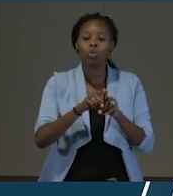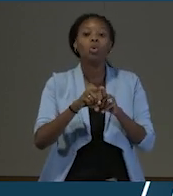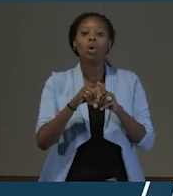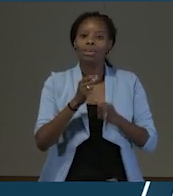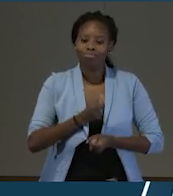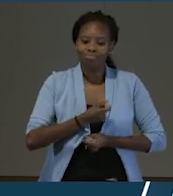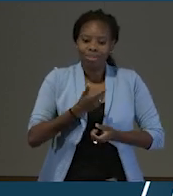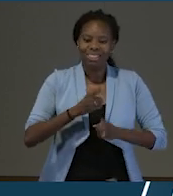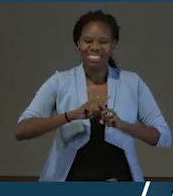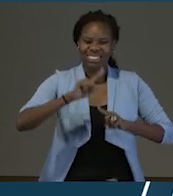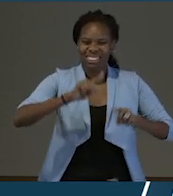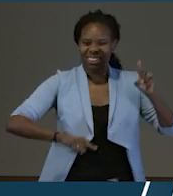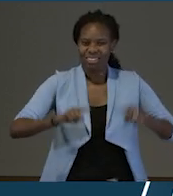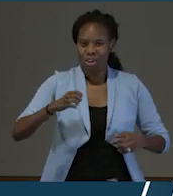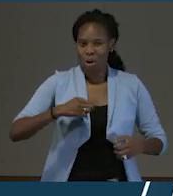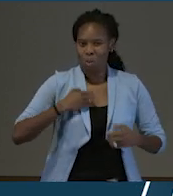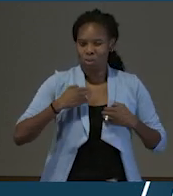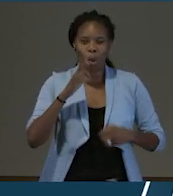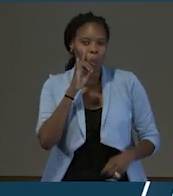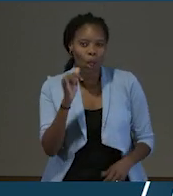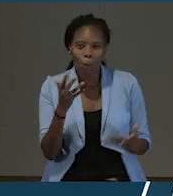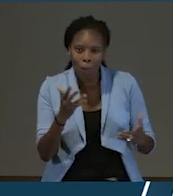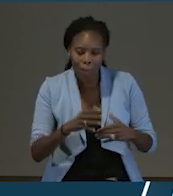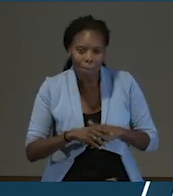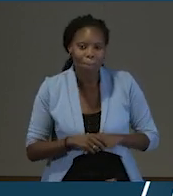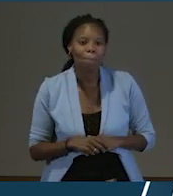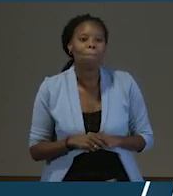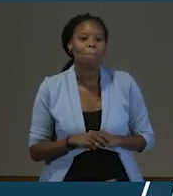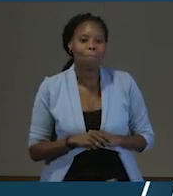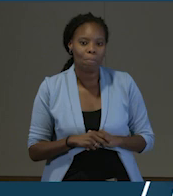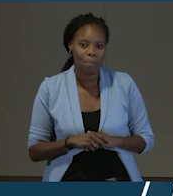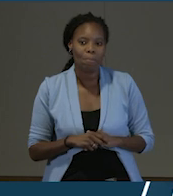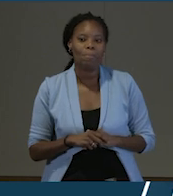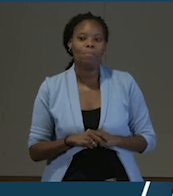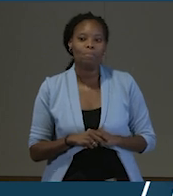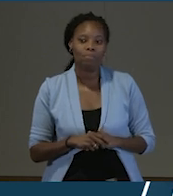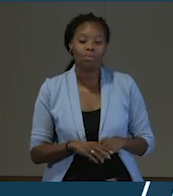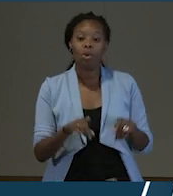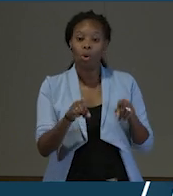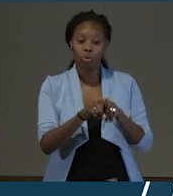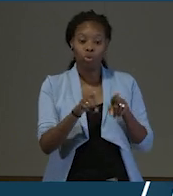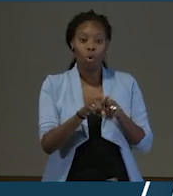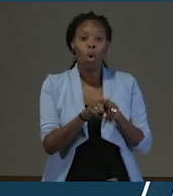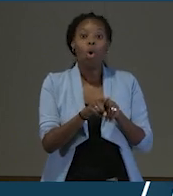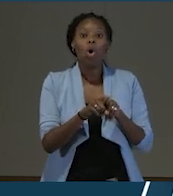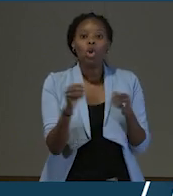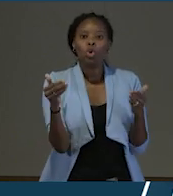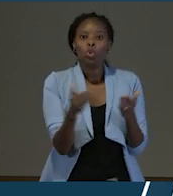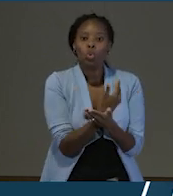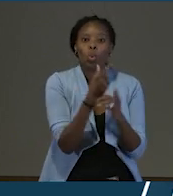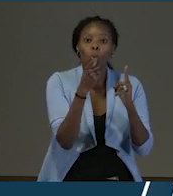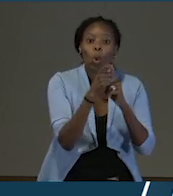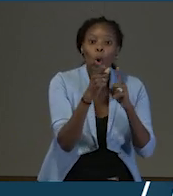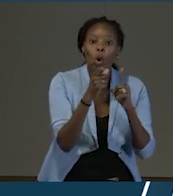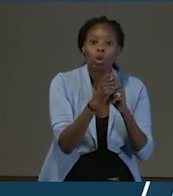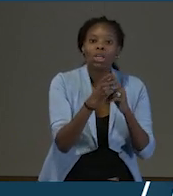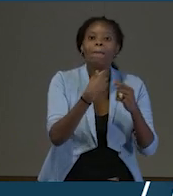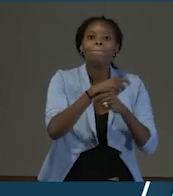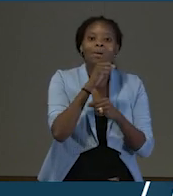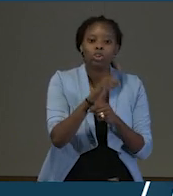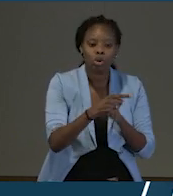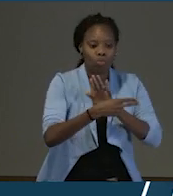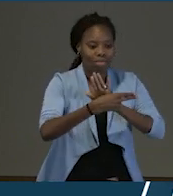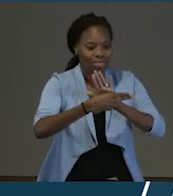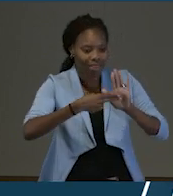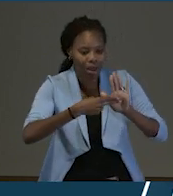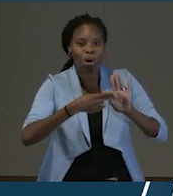like. Then, as we're acting out different emotions, model that vocabulary. Again, put a name to it. Try to label